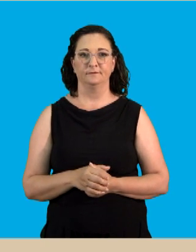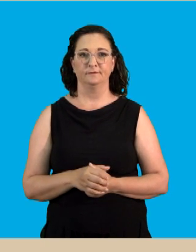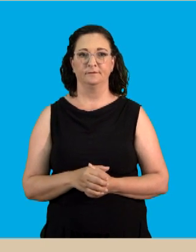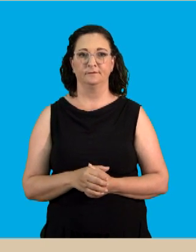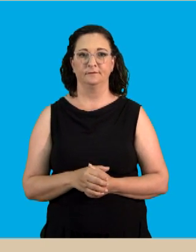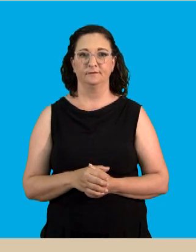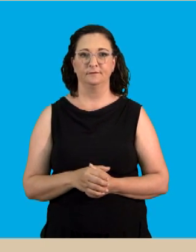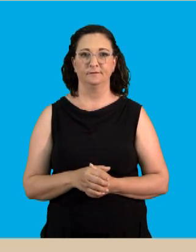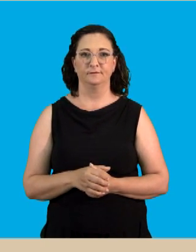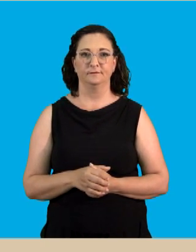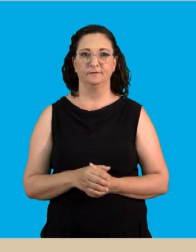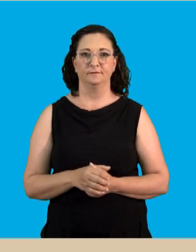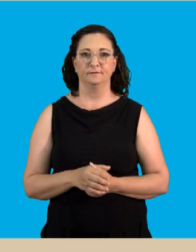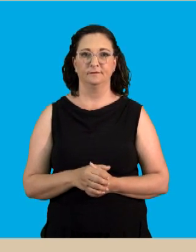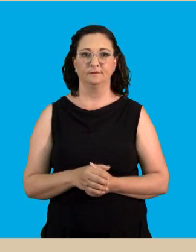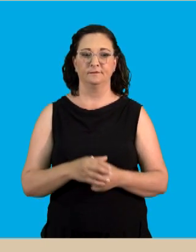the center